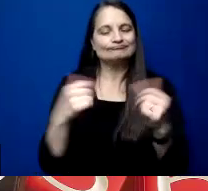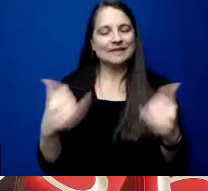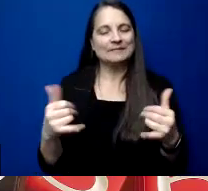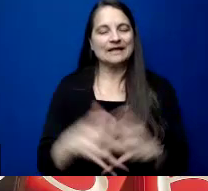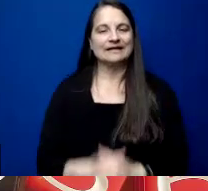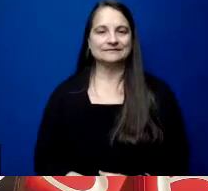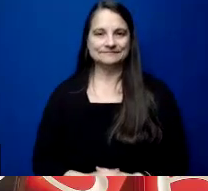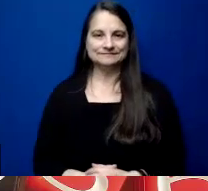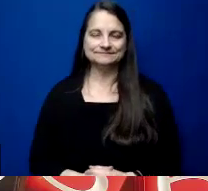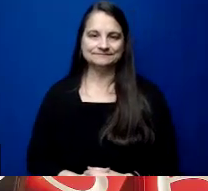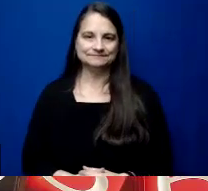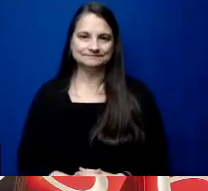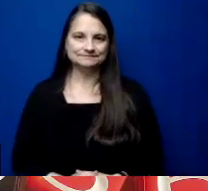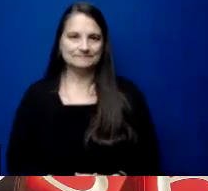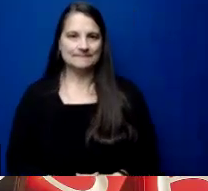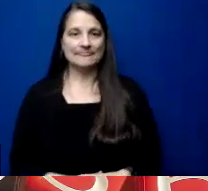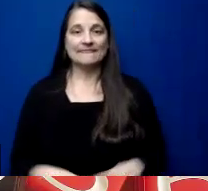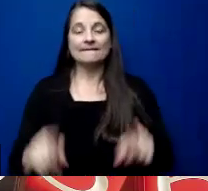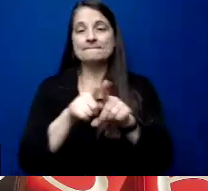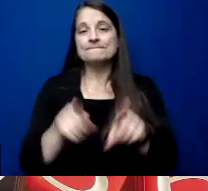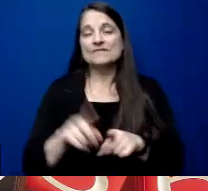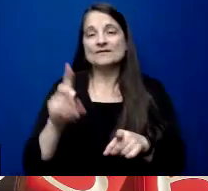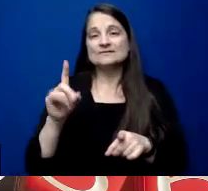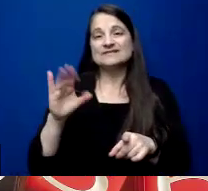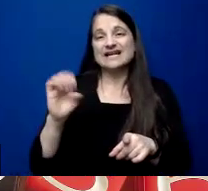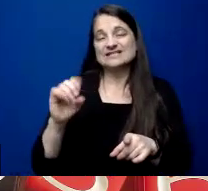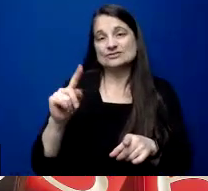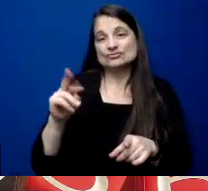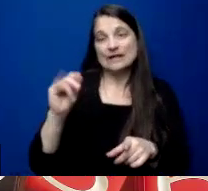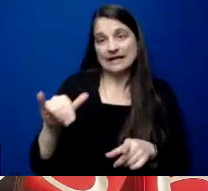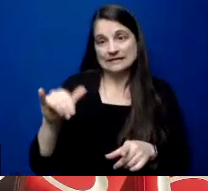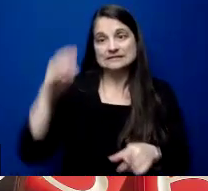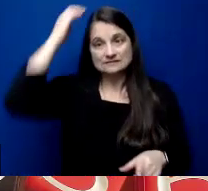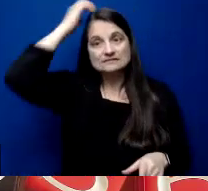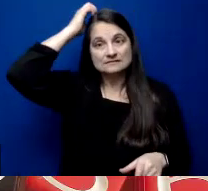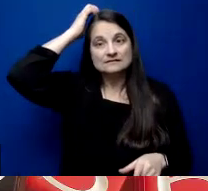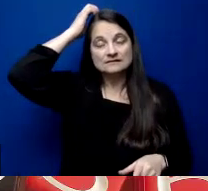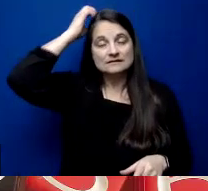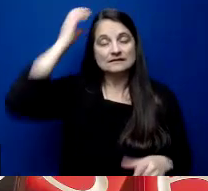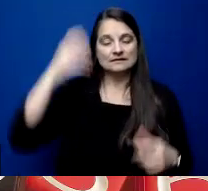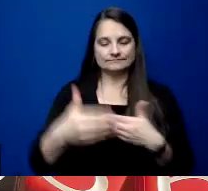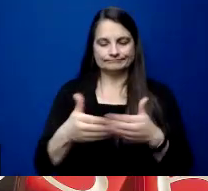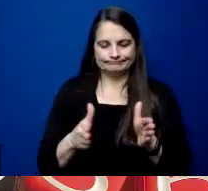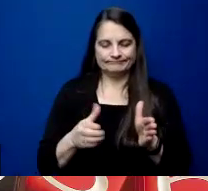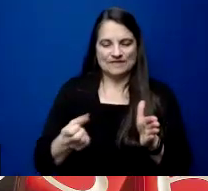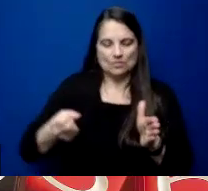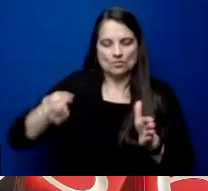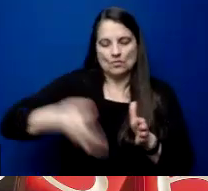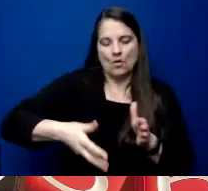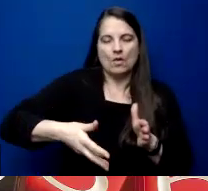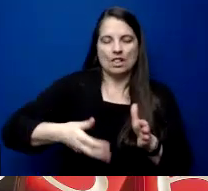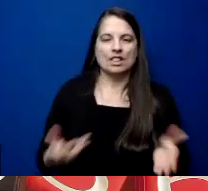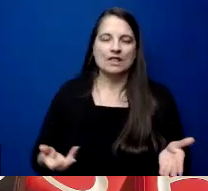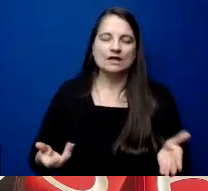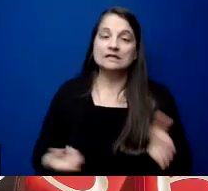There's also things like dice trays that are just just a container that you can roll your dice into.